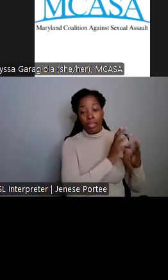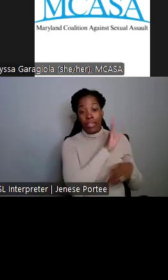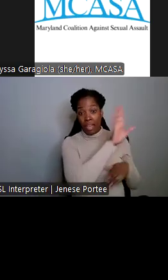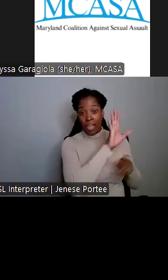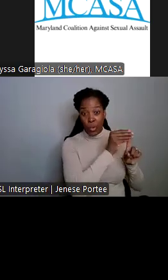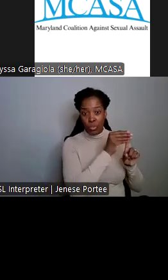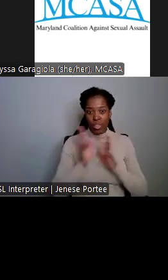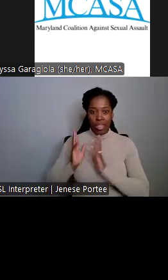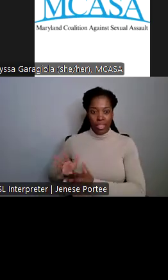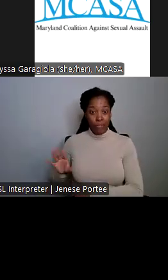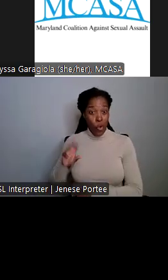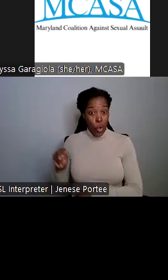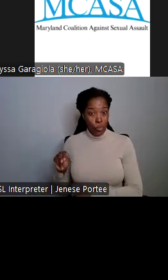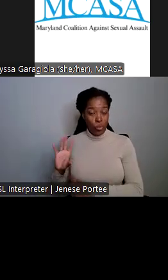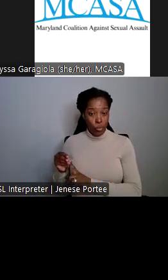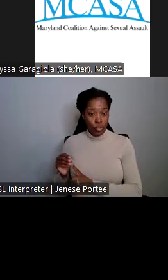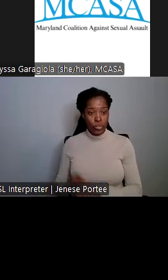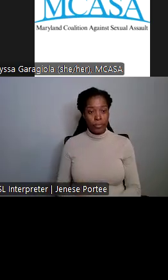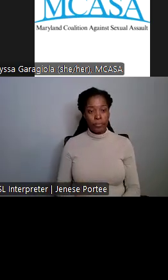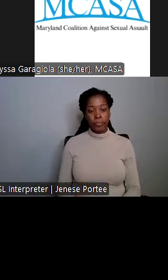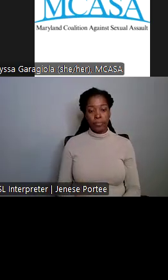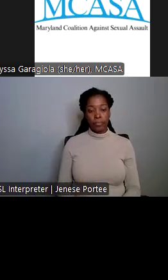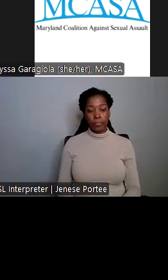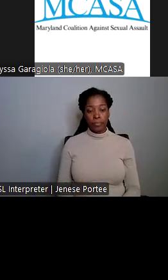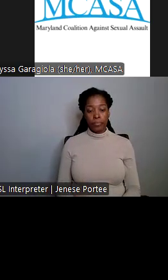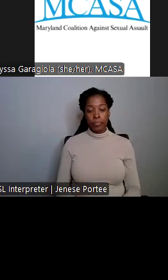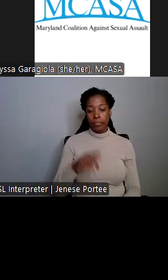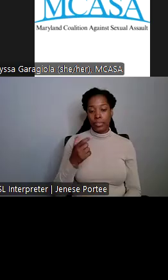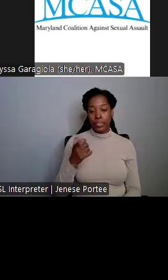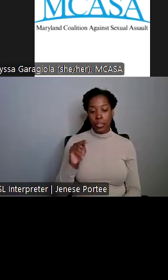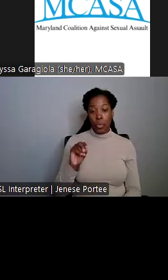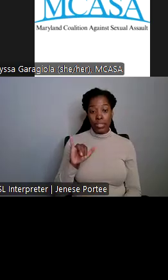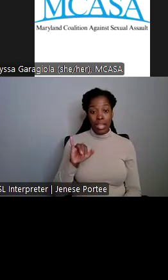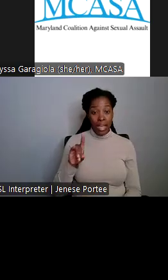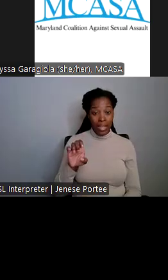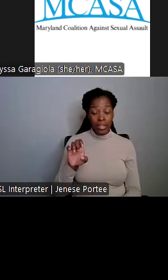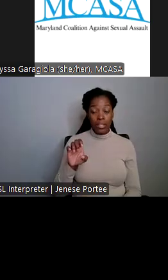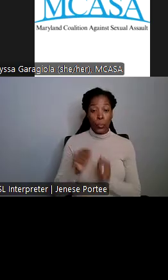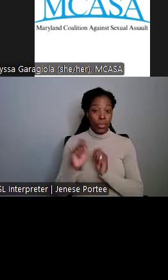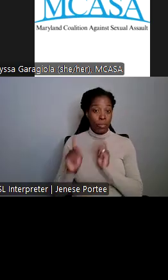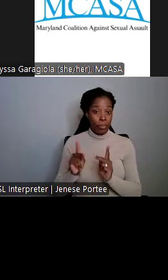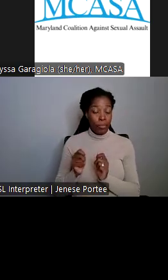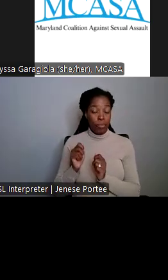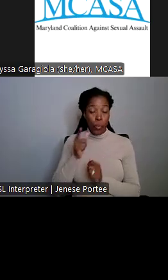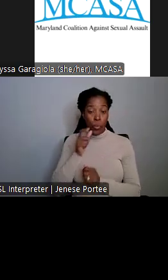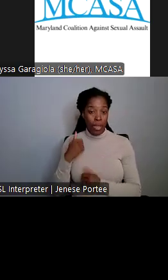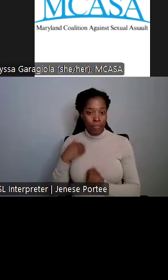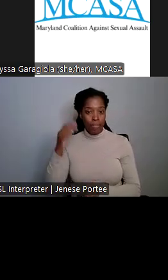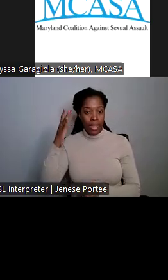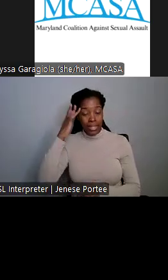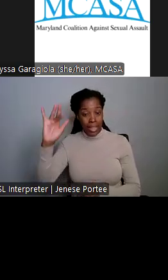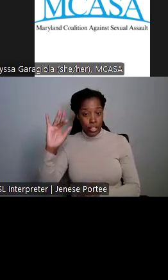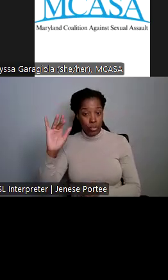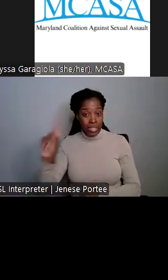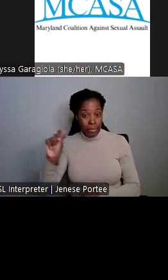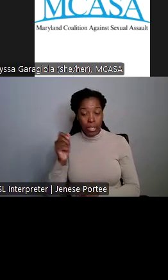genocide of people with uh, intellectual disabilities or autism. All of those are cultural trauma. It's trying to